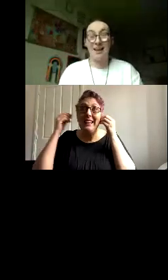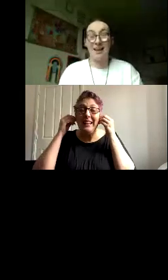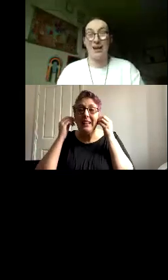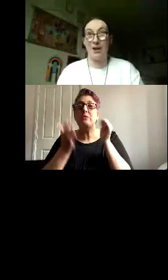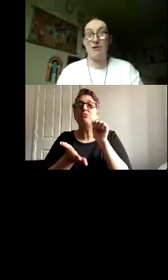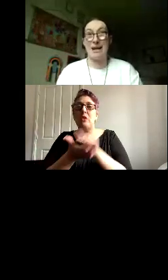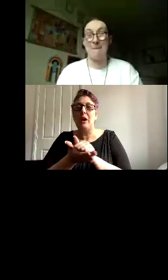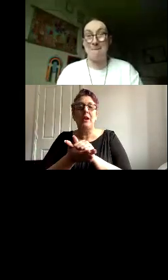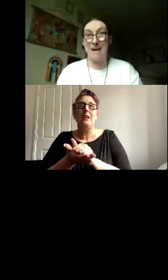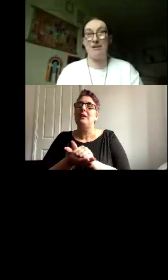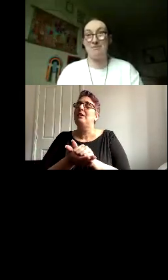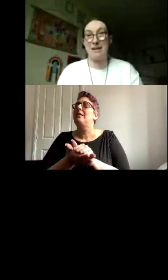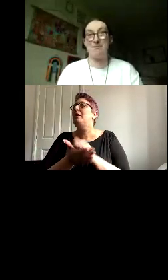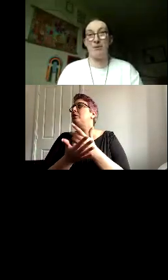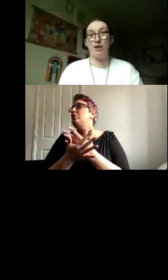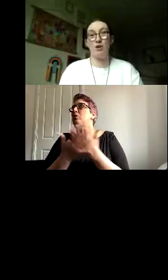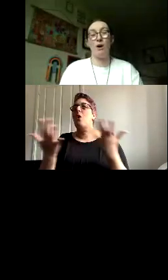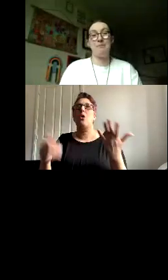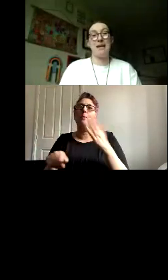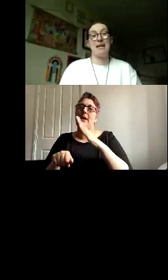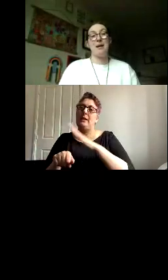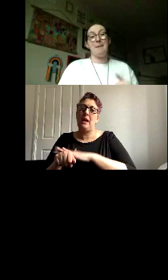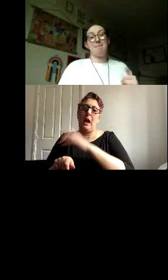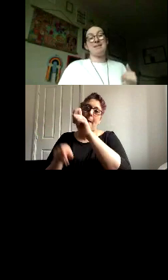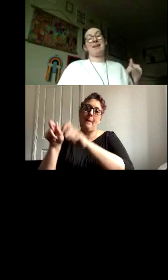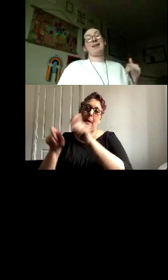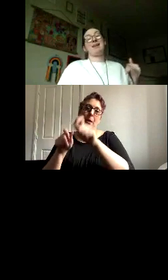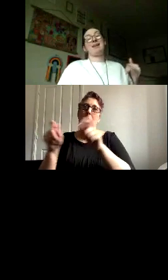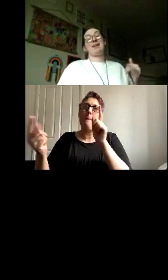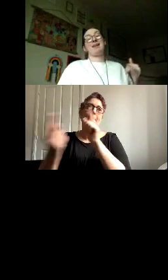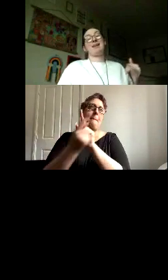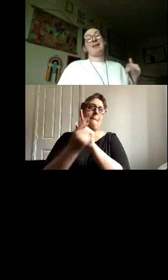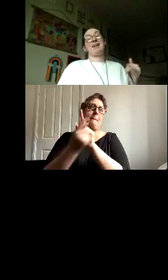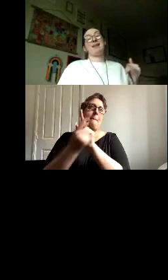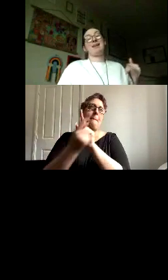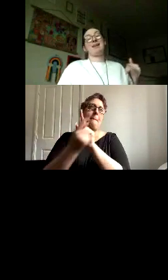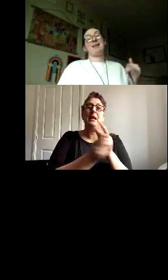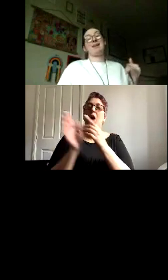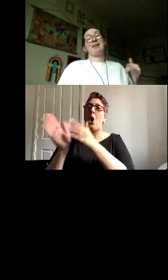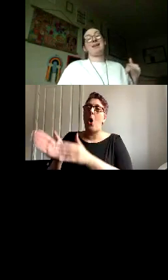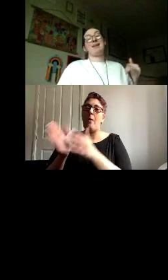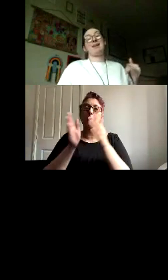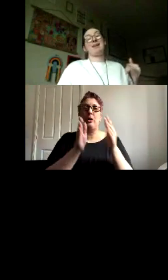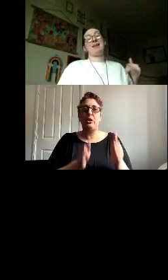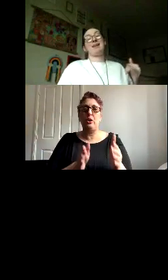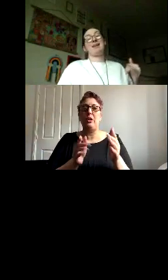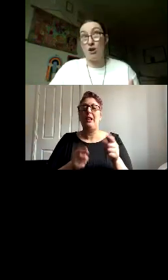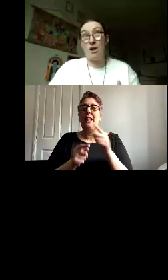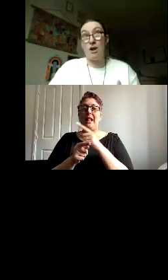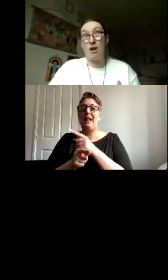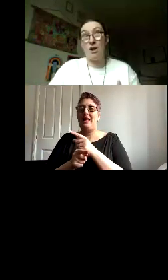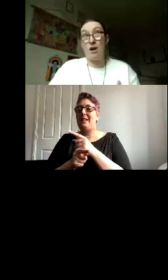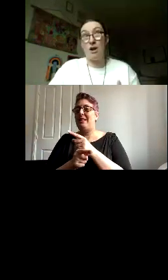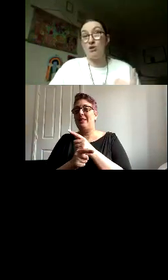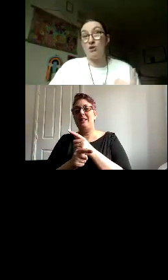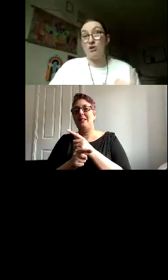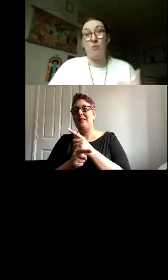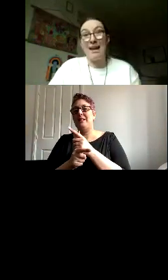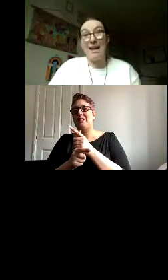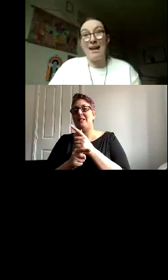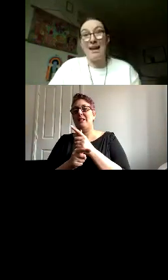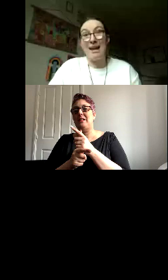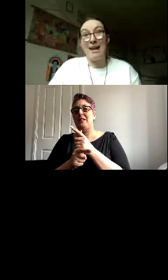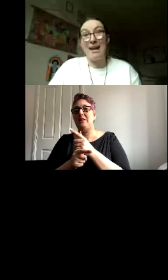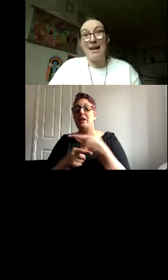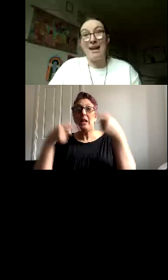can't tell you the amount of people who I meet, particularly in hospital, who wear